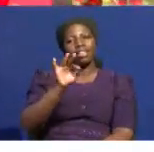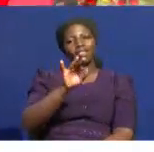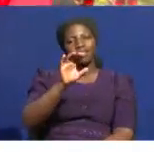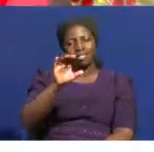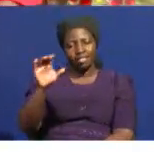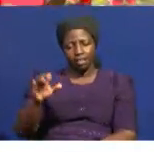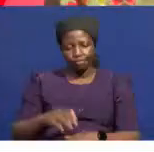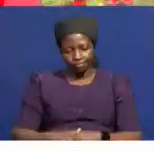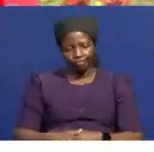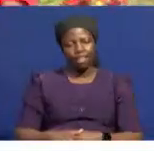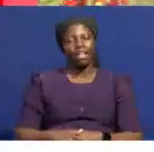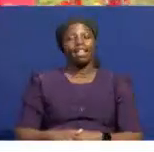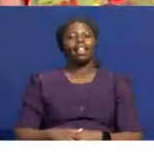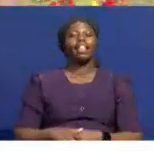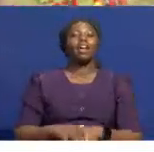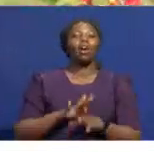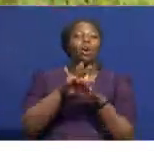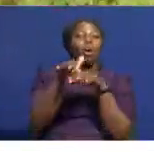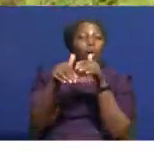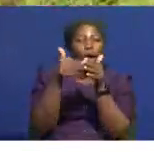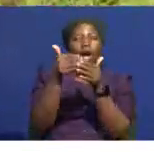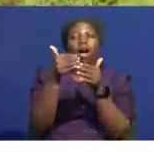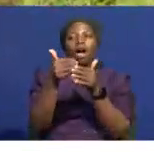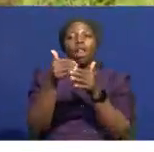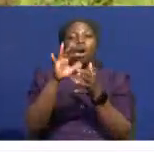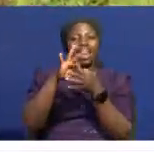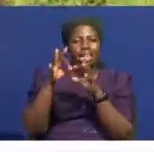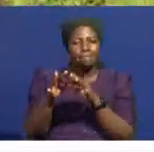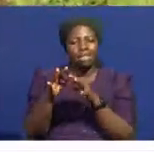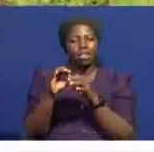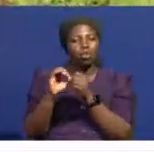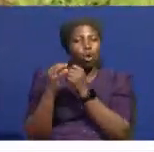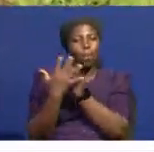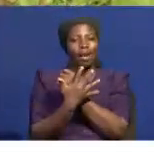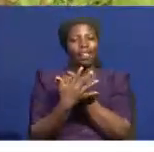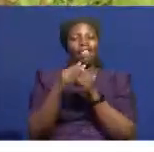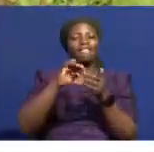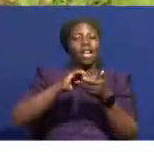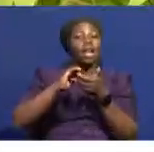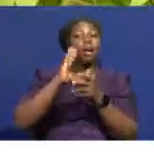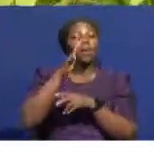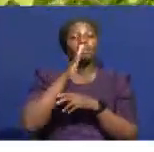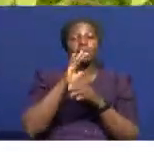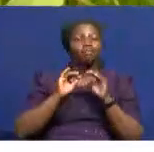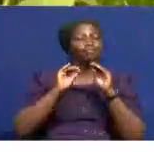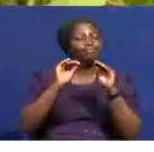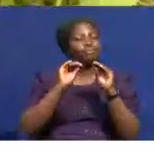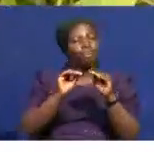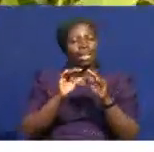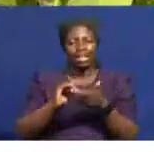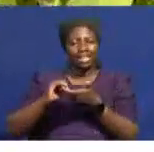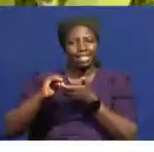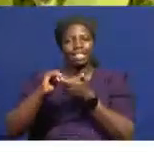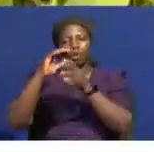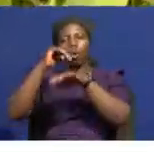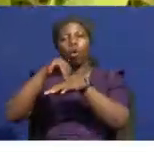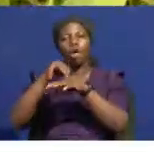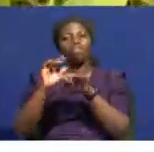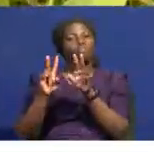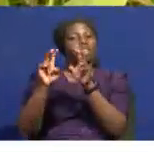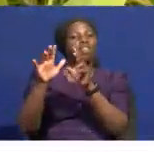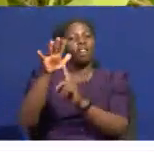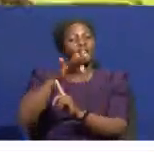In addition to these, all Olympic and Commonwealth federations will be educated and engaged on matters of